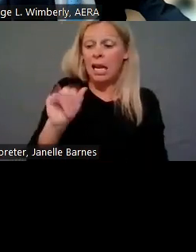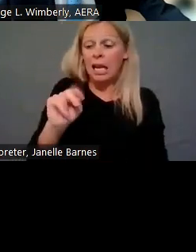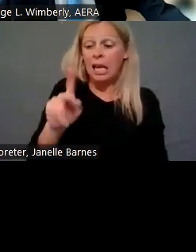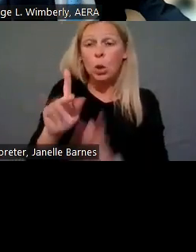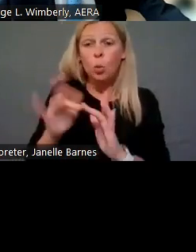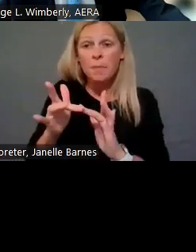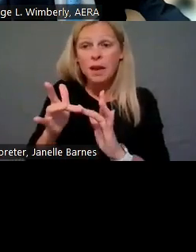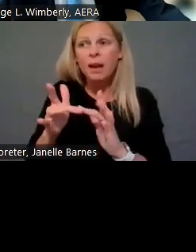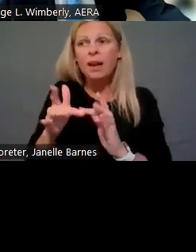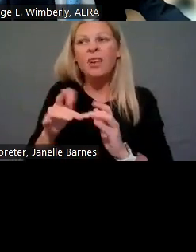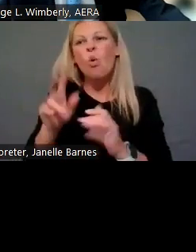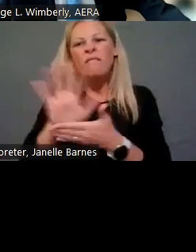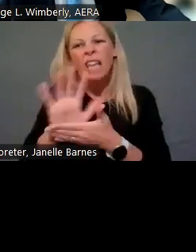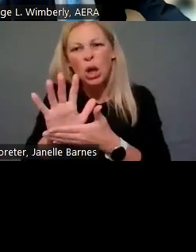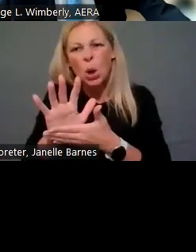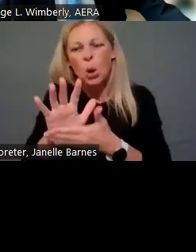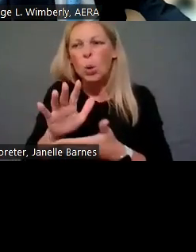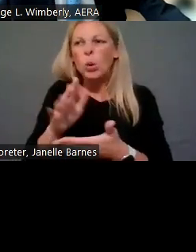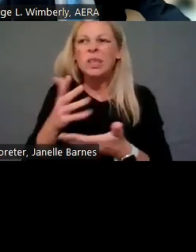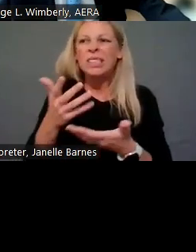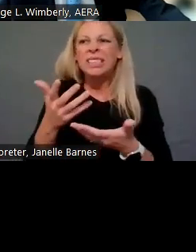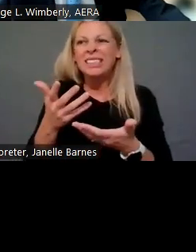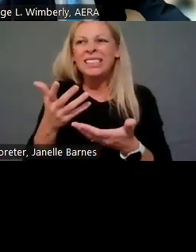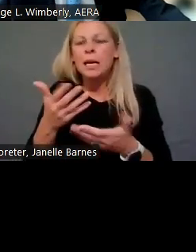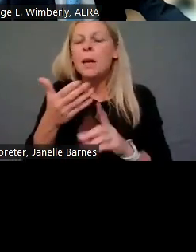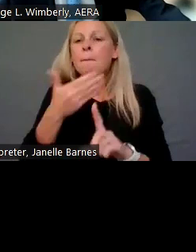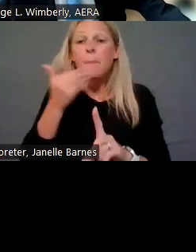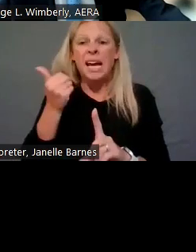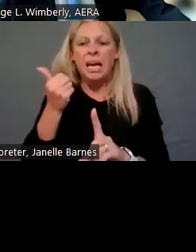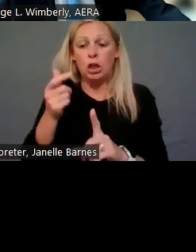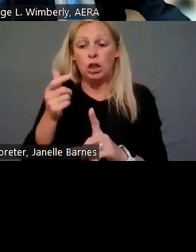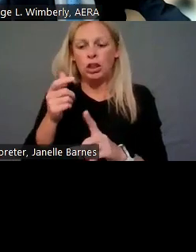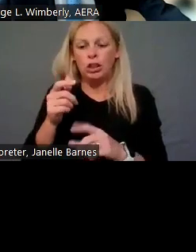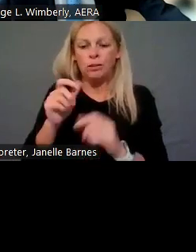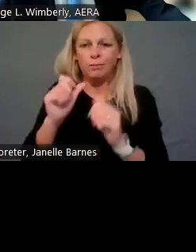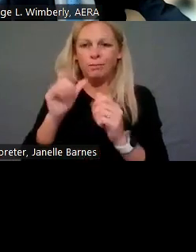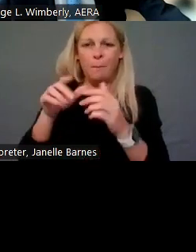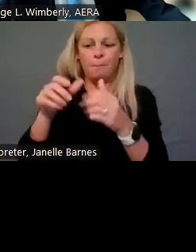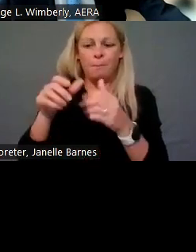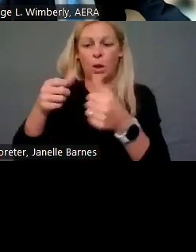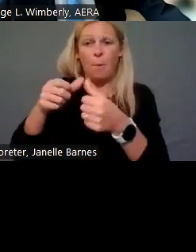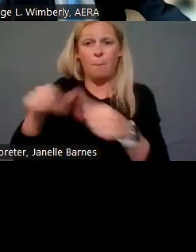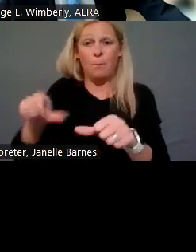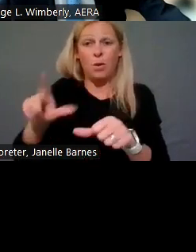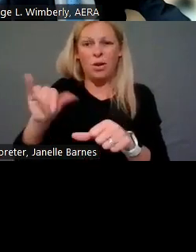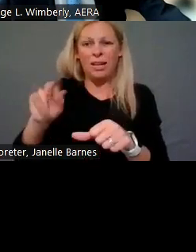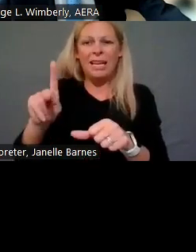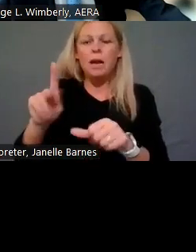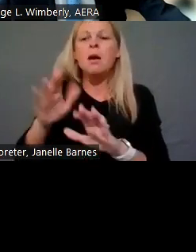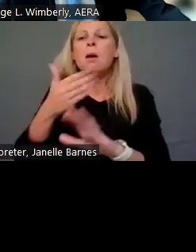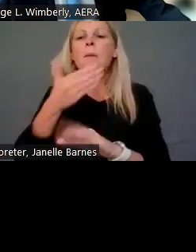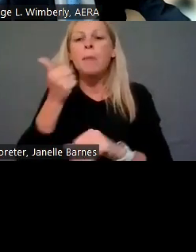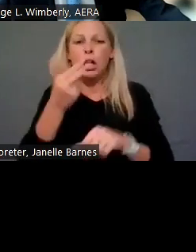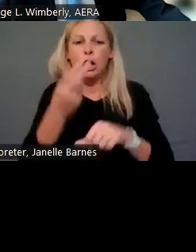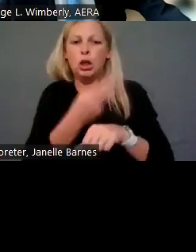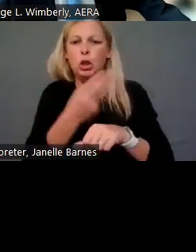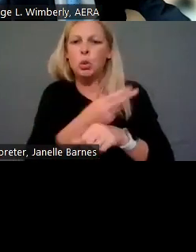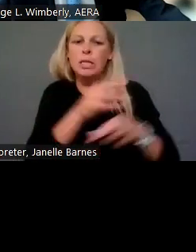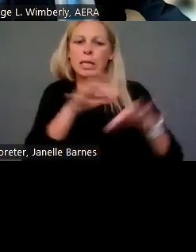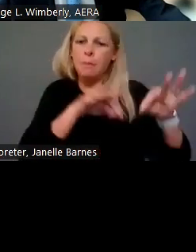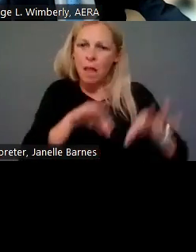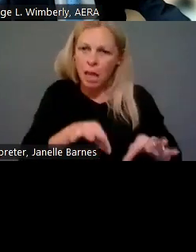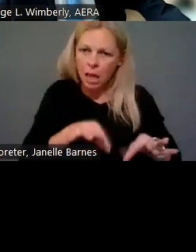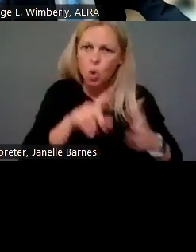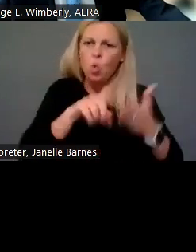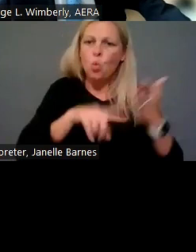video, it's more if you can even just talk about it, what's going to be there in your plan or in a supporting document, even if there is